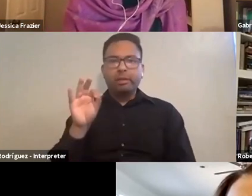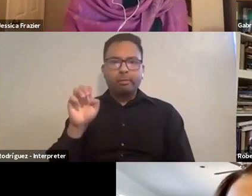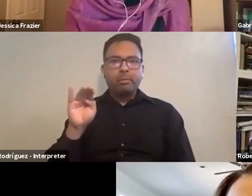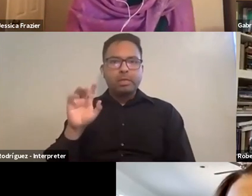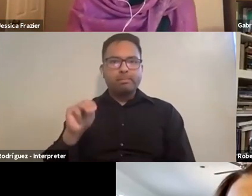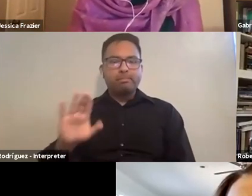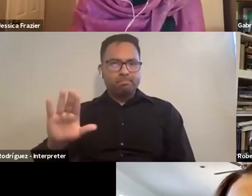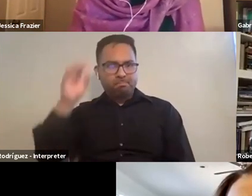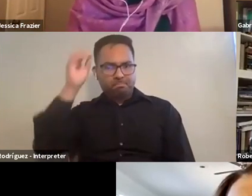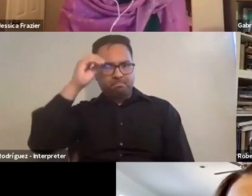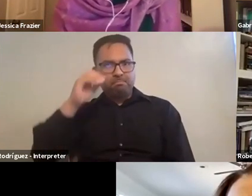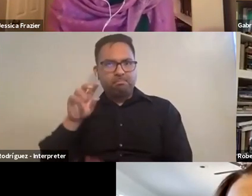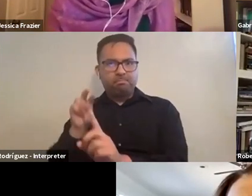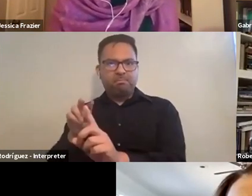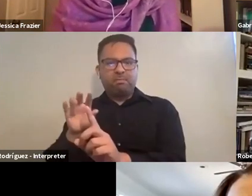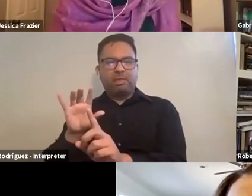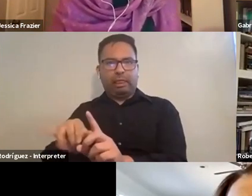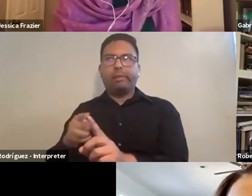think that's